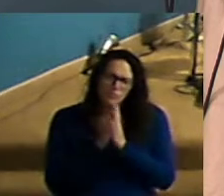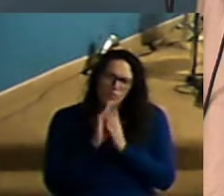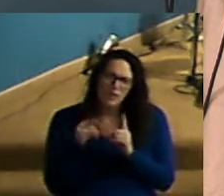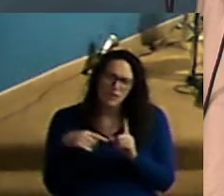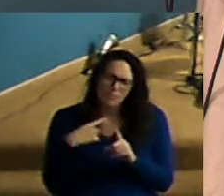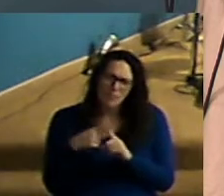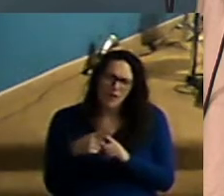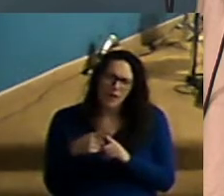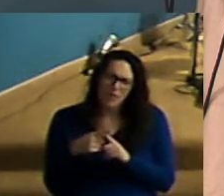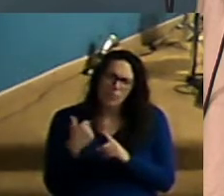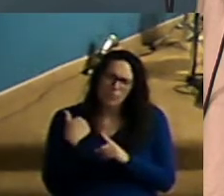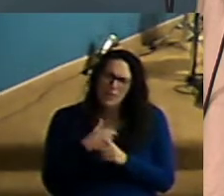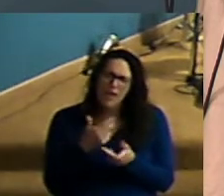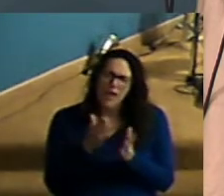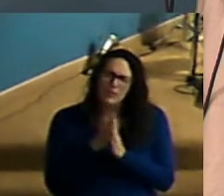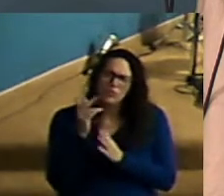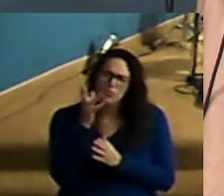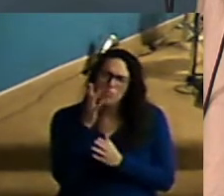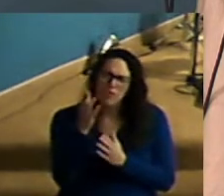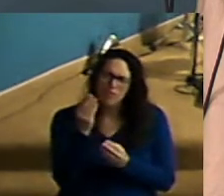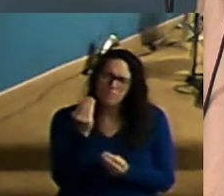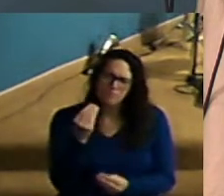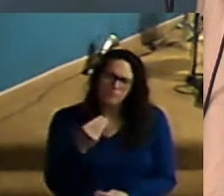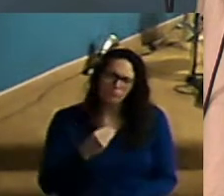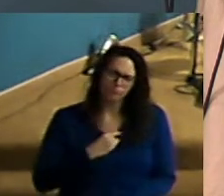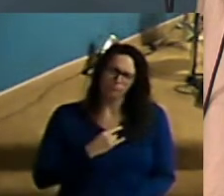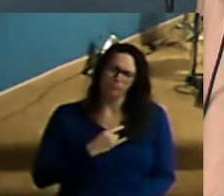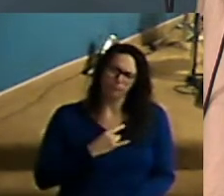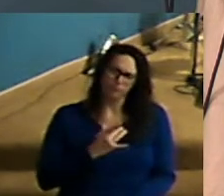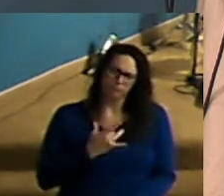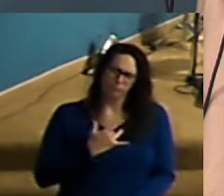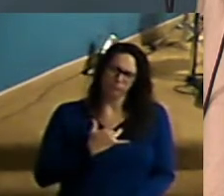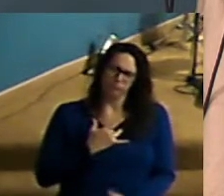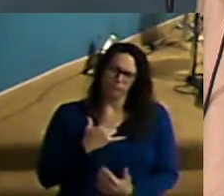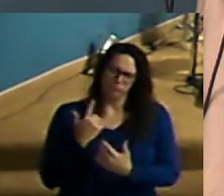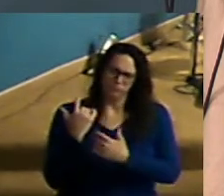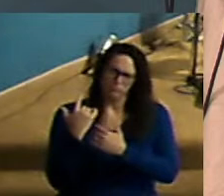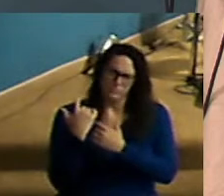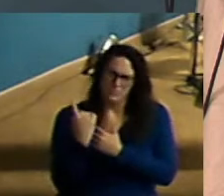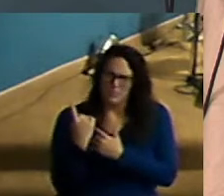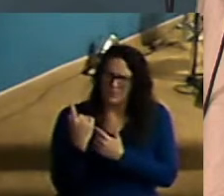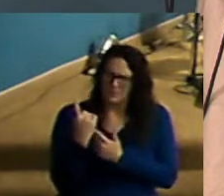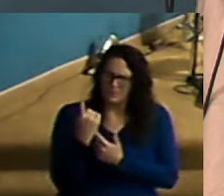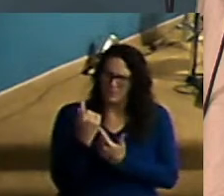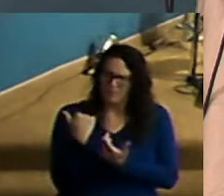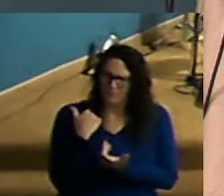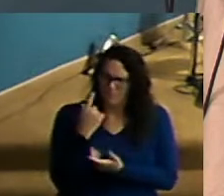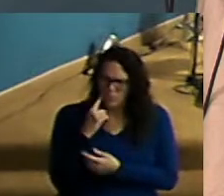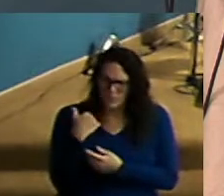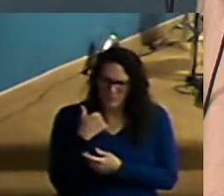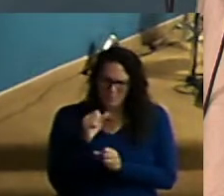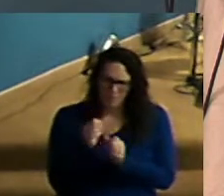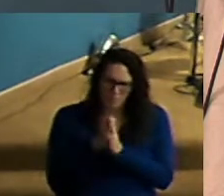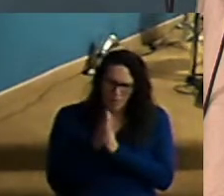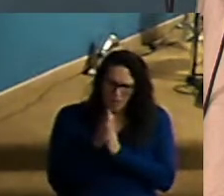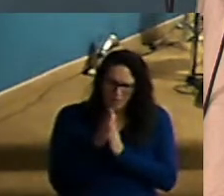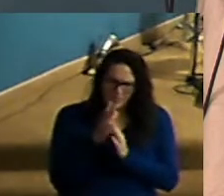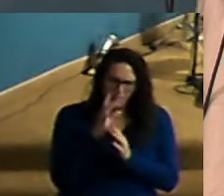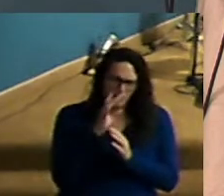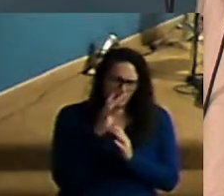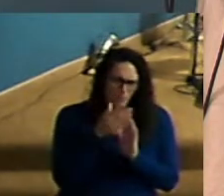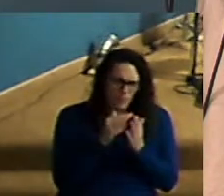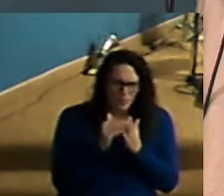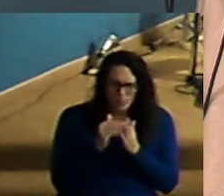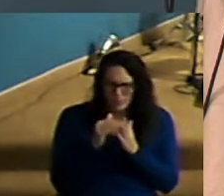Put a burden on our heart right now, whether it's for our community or a mission or a school or a teacher